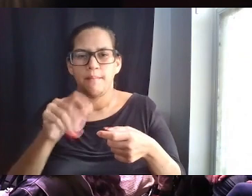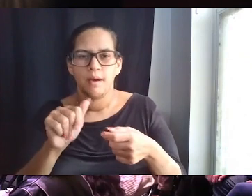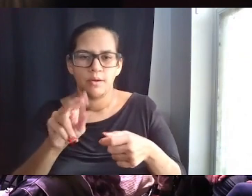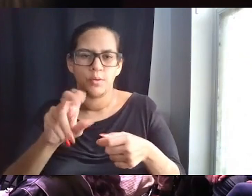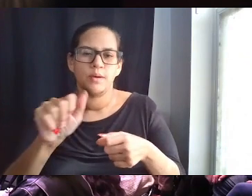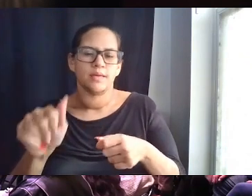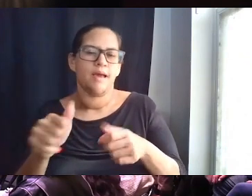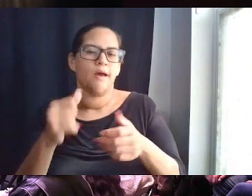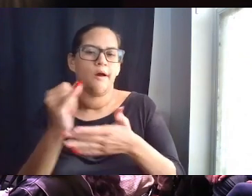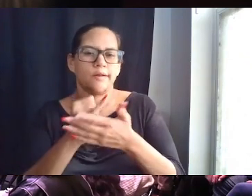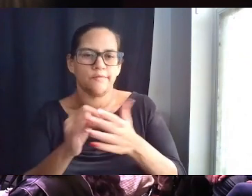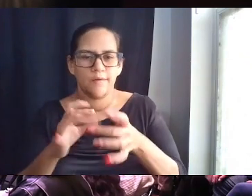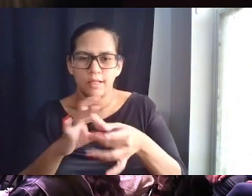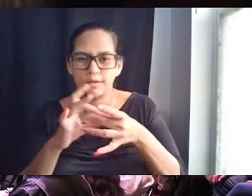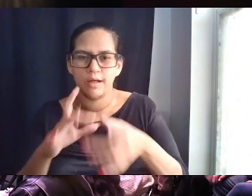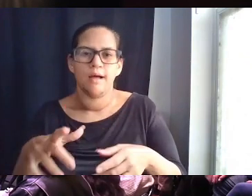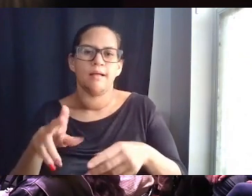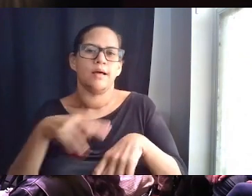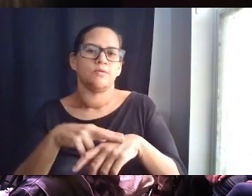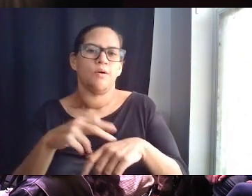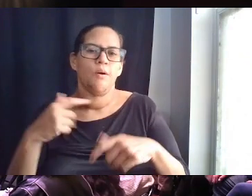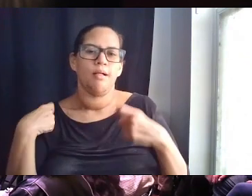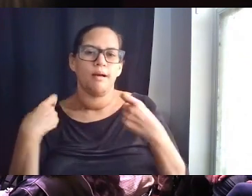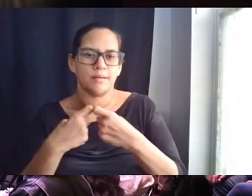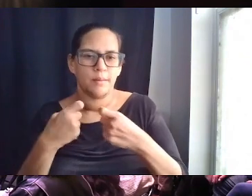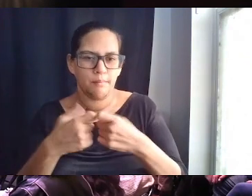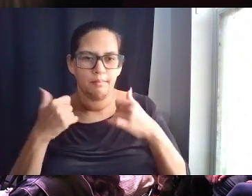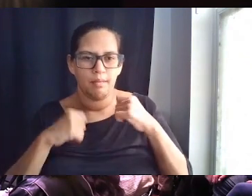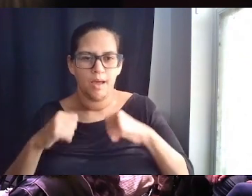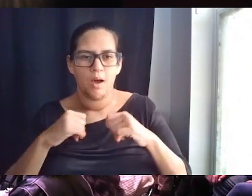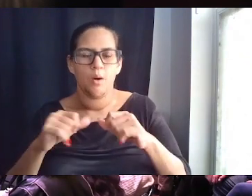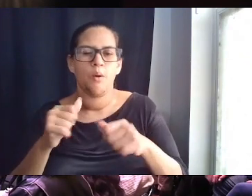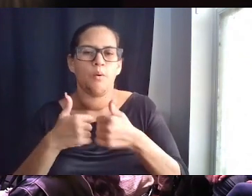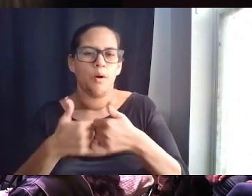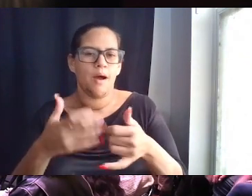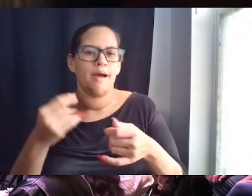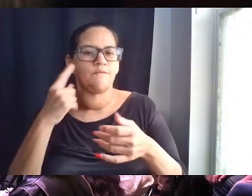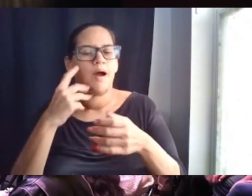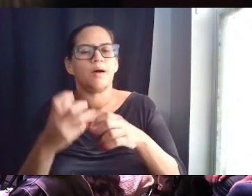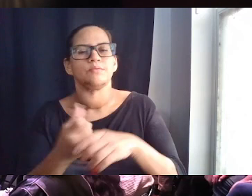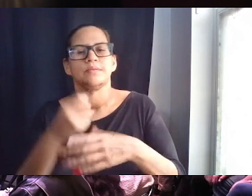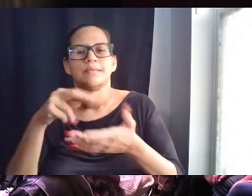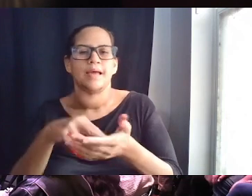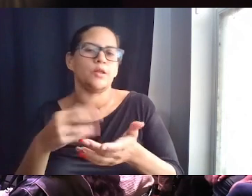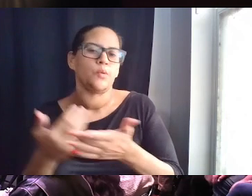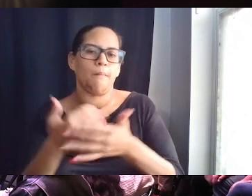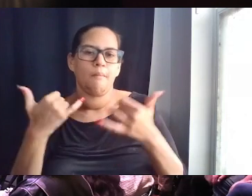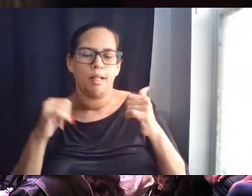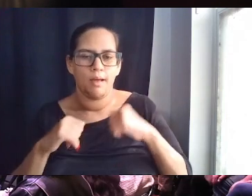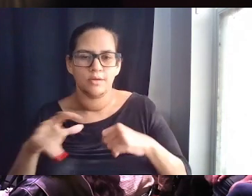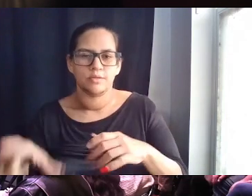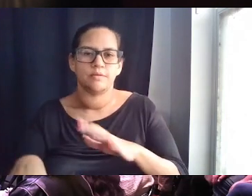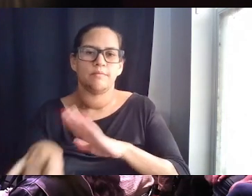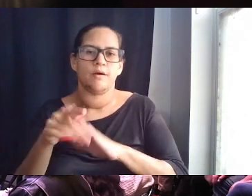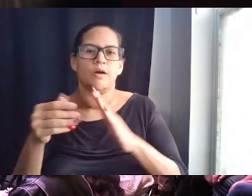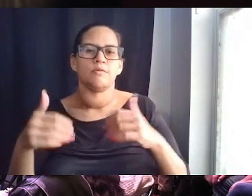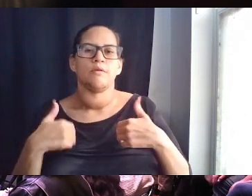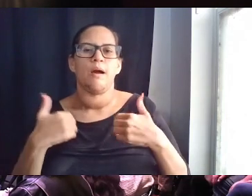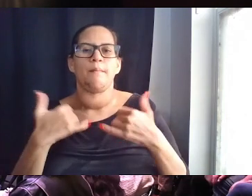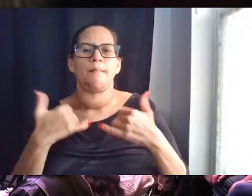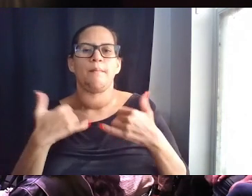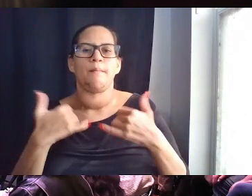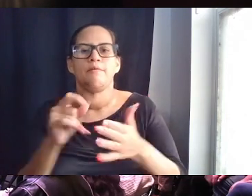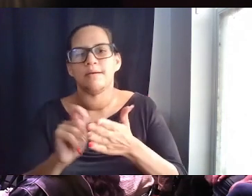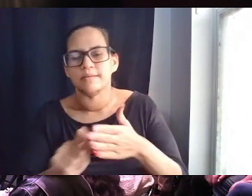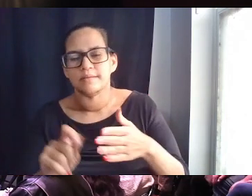Latino Play Award, and the Helen Hayes Award for Outstanding New Play. She is the founder of Young Playwrights Theater, an award-winning theater company that teaches playwriting